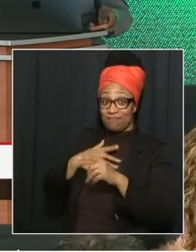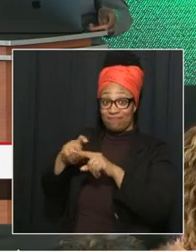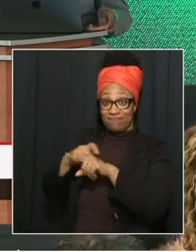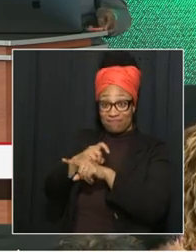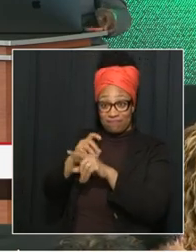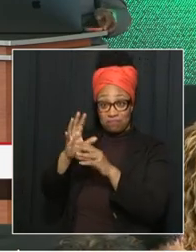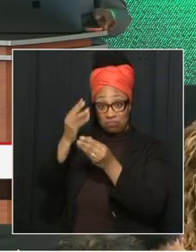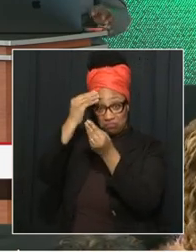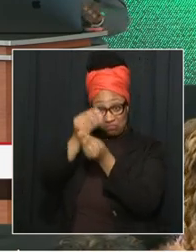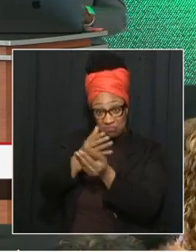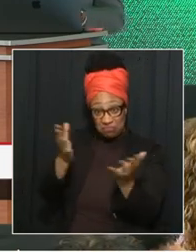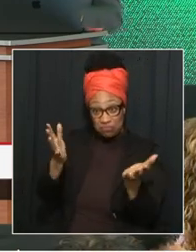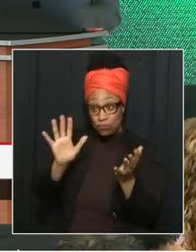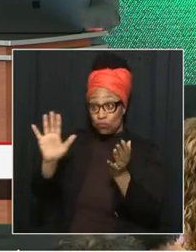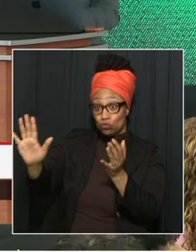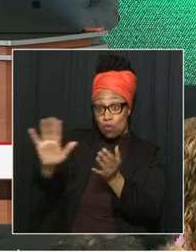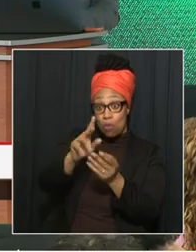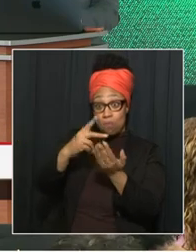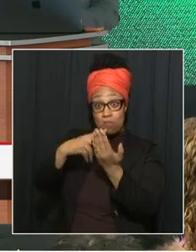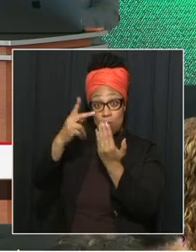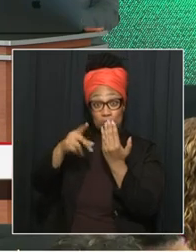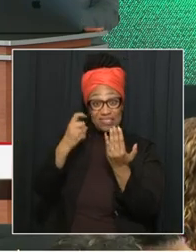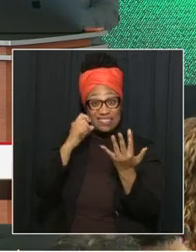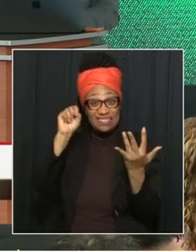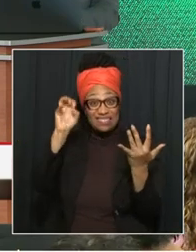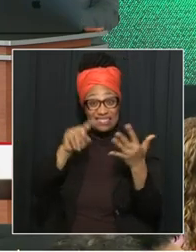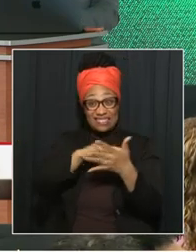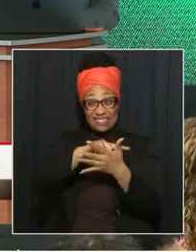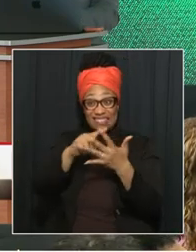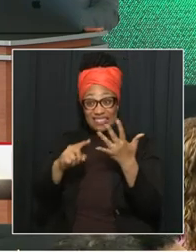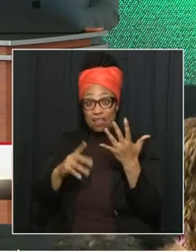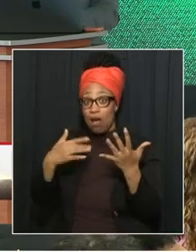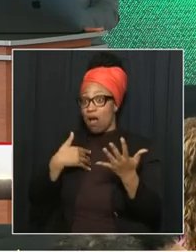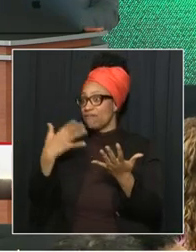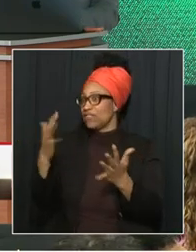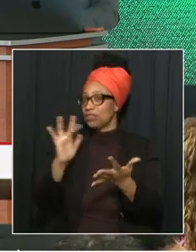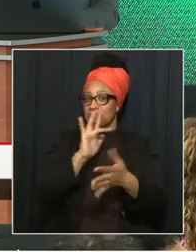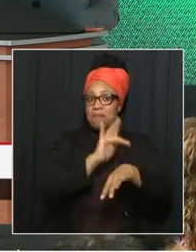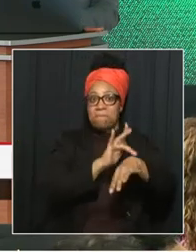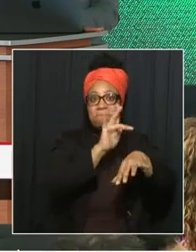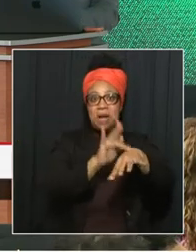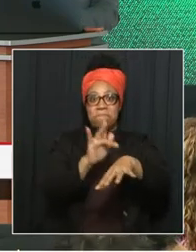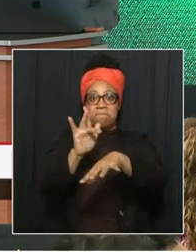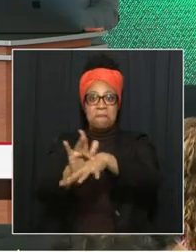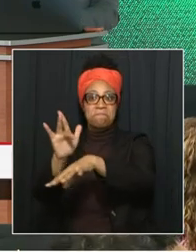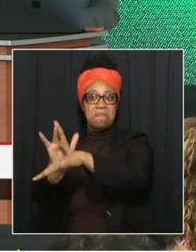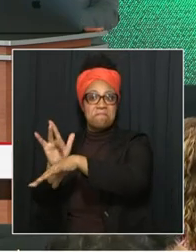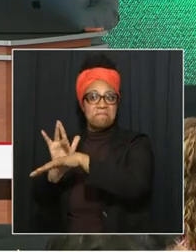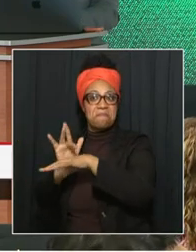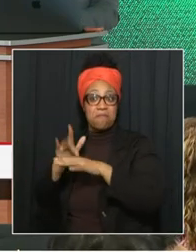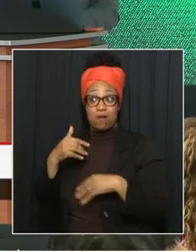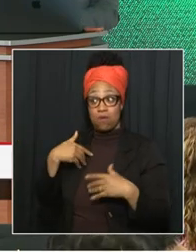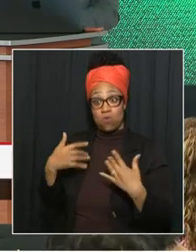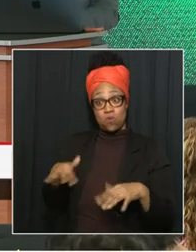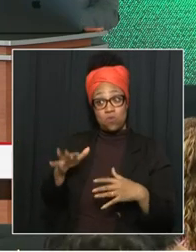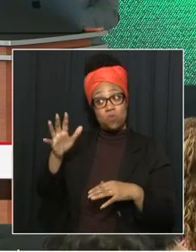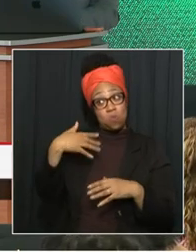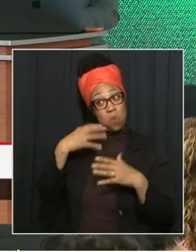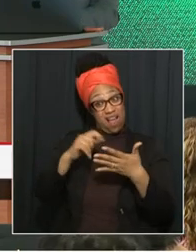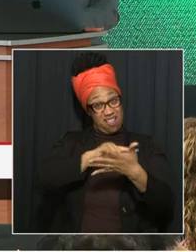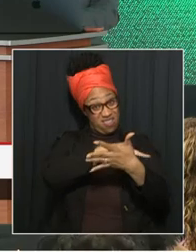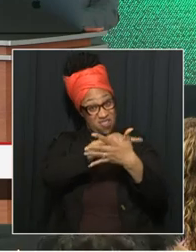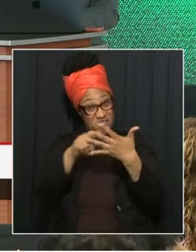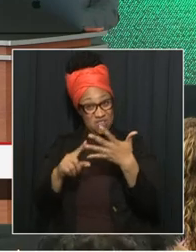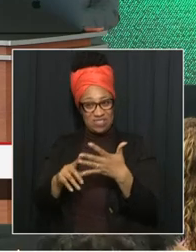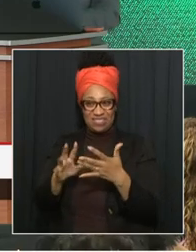of the programs, or most of the programs that you offer, and I just ask that those programs be considered in your new budget